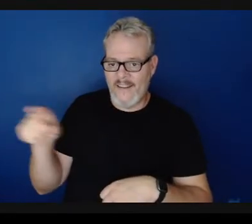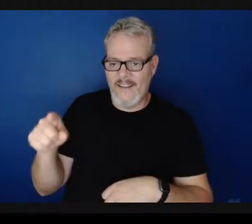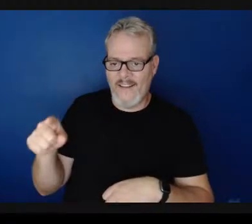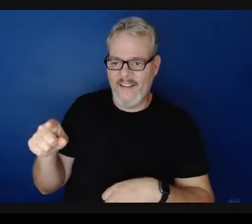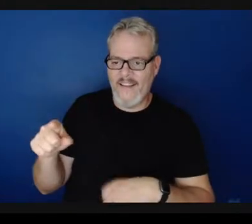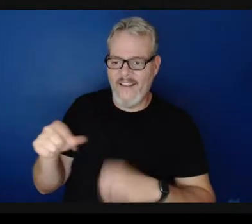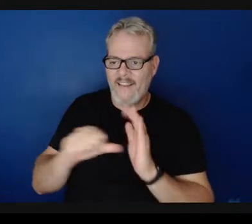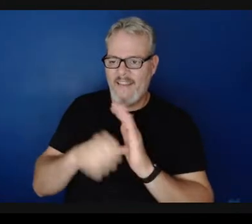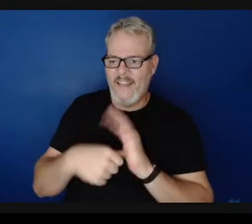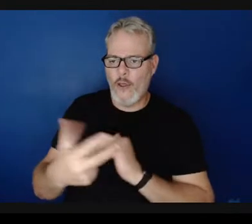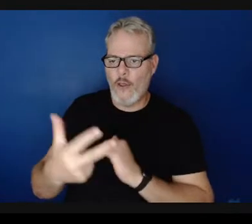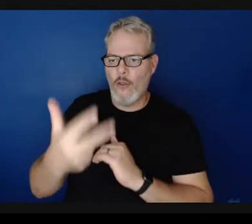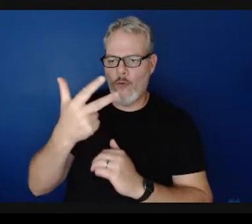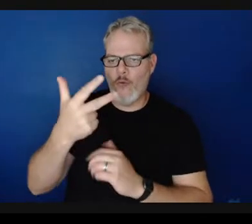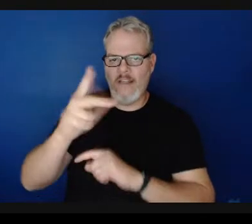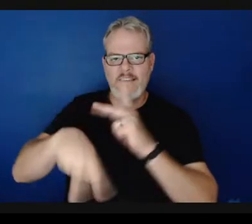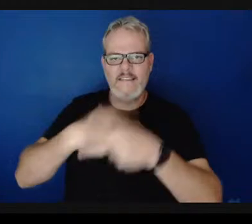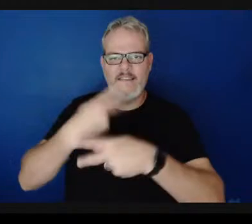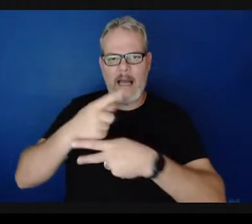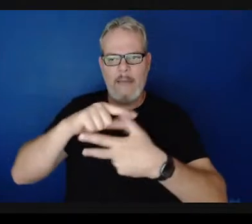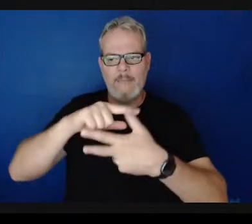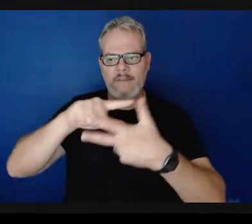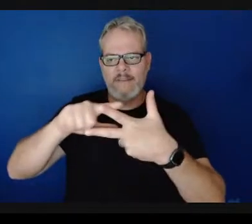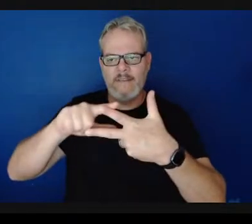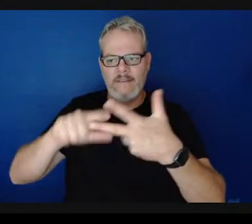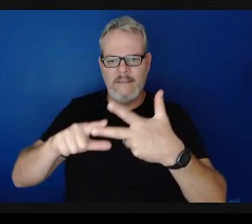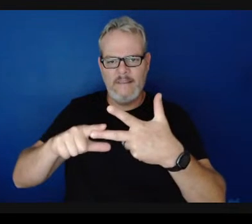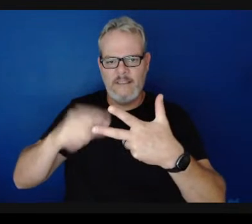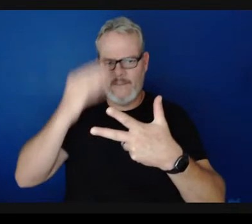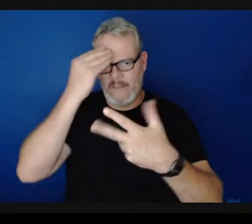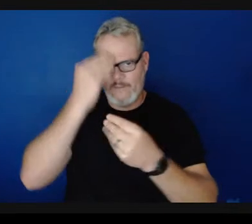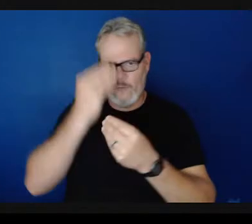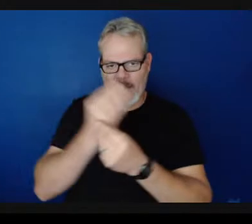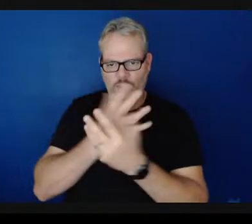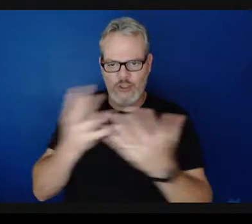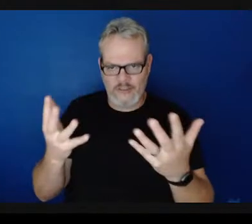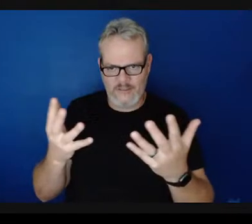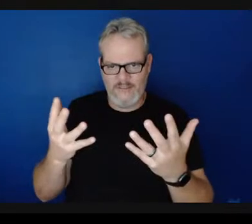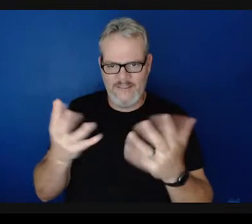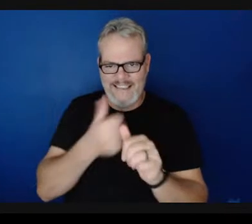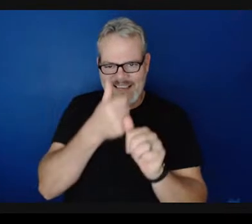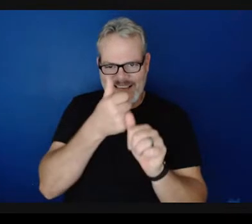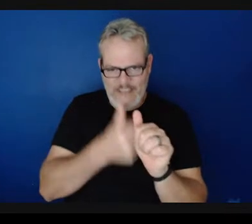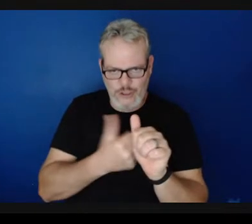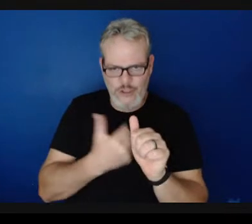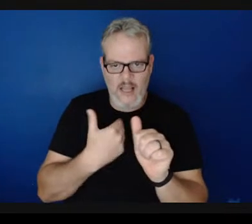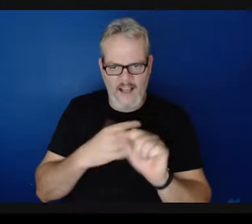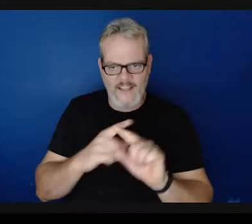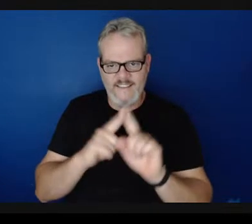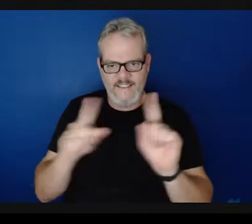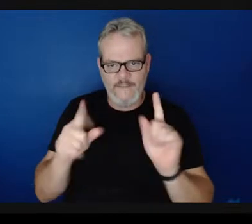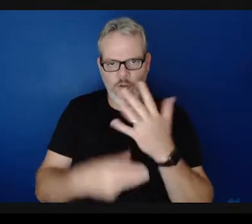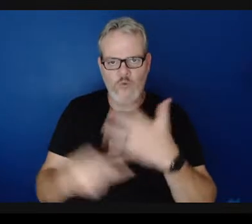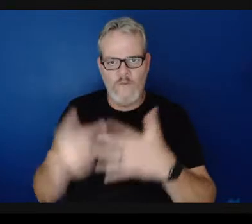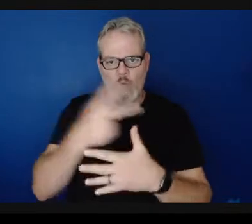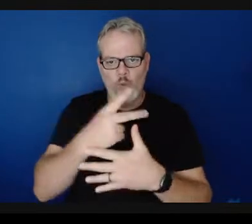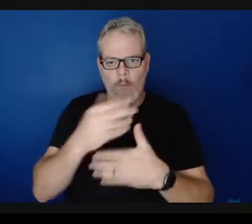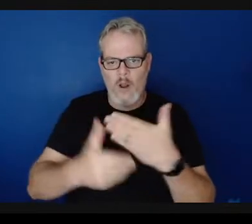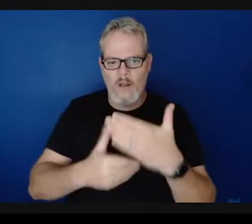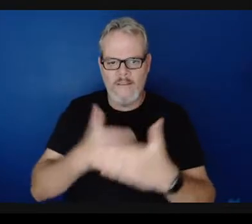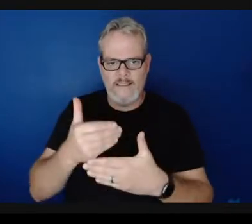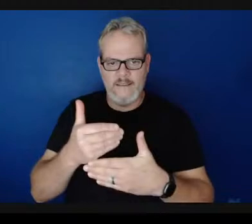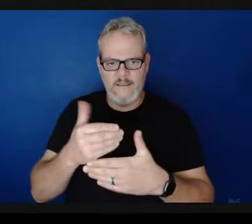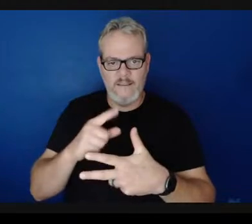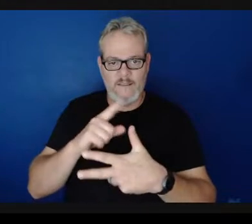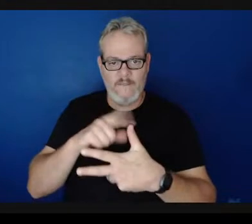outline 3 types of information that the HVO provides, each of which has a different review process. The first